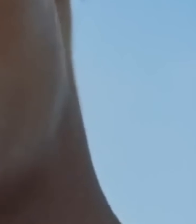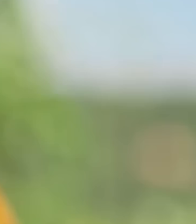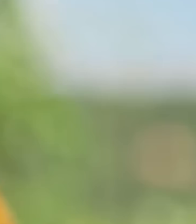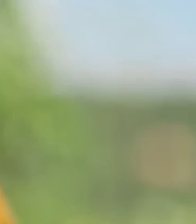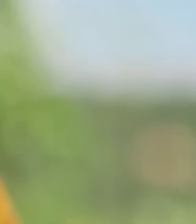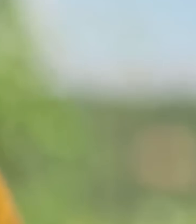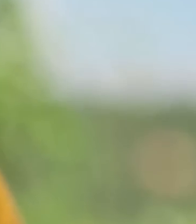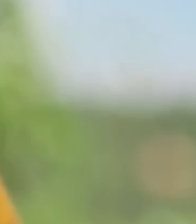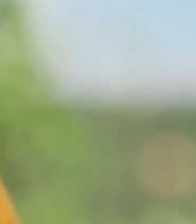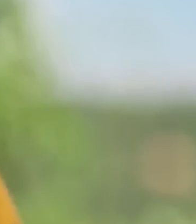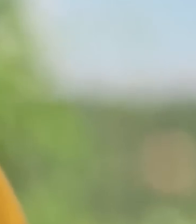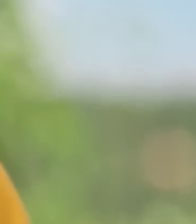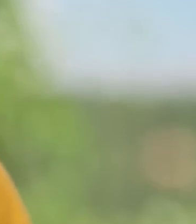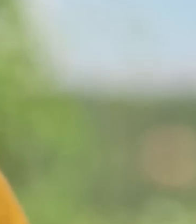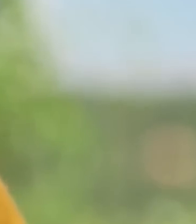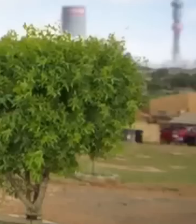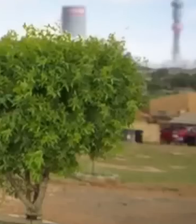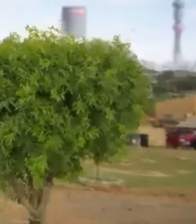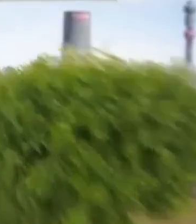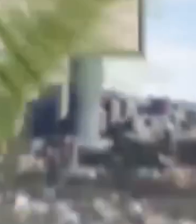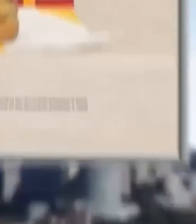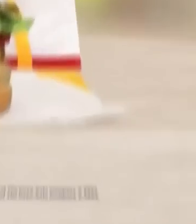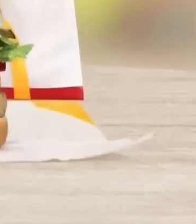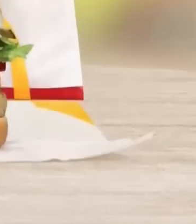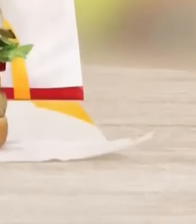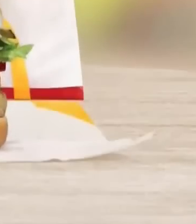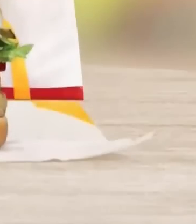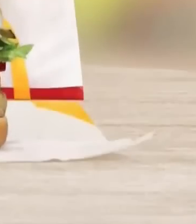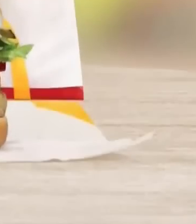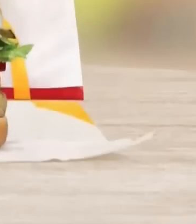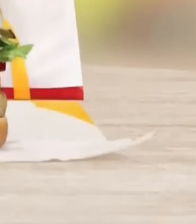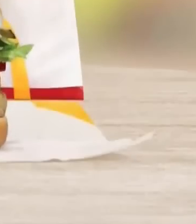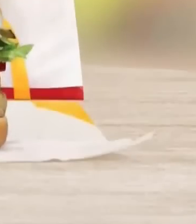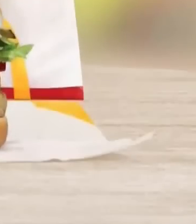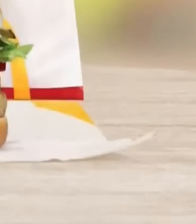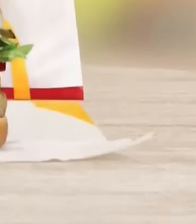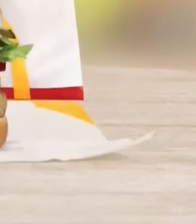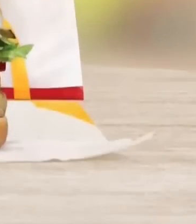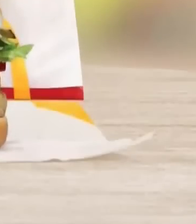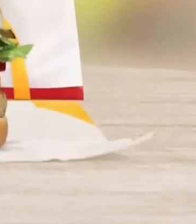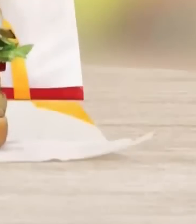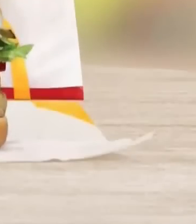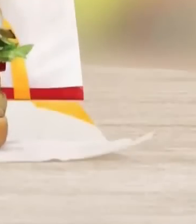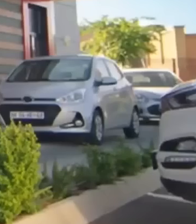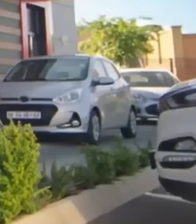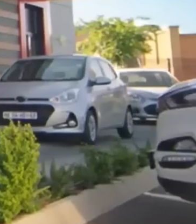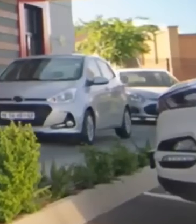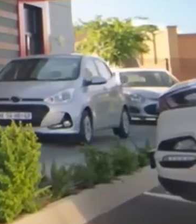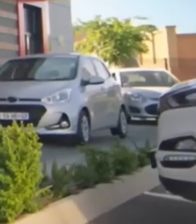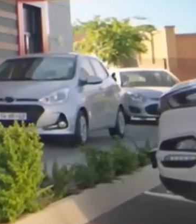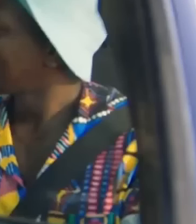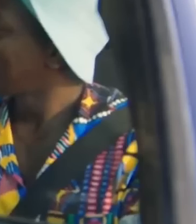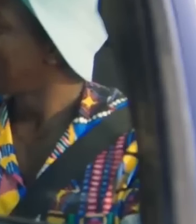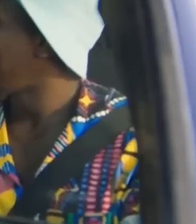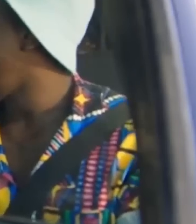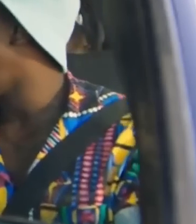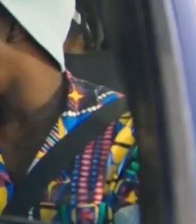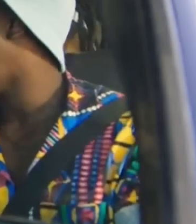Nazo. If you like nice things at a nice price, you'll love Nazo meals.